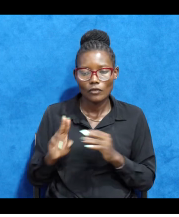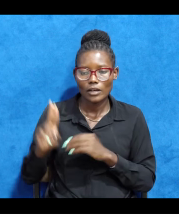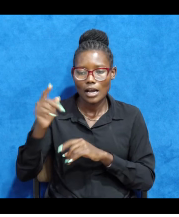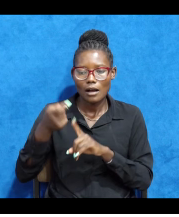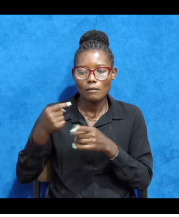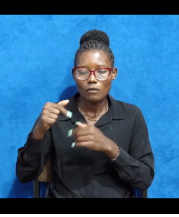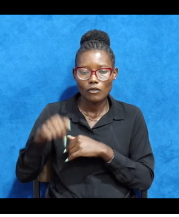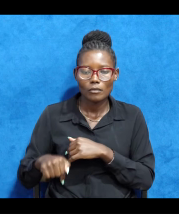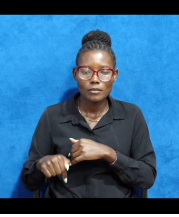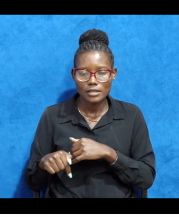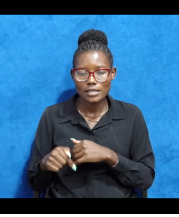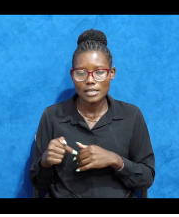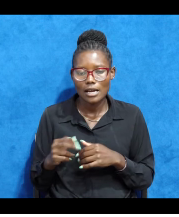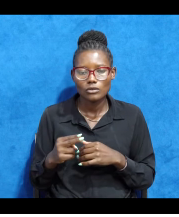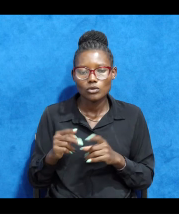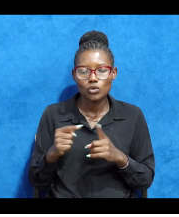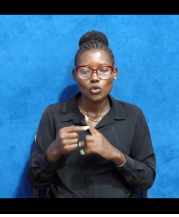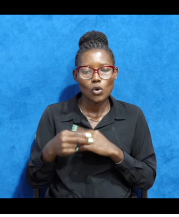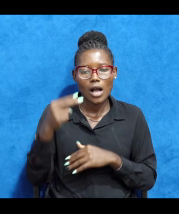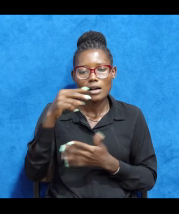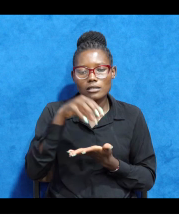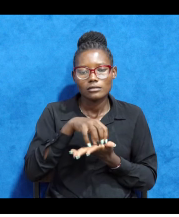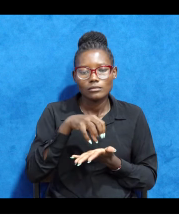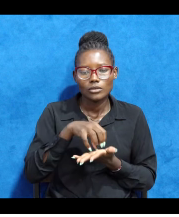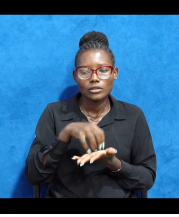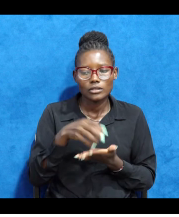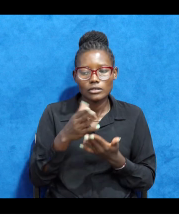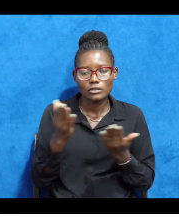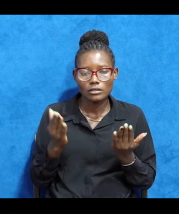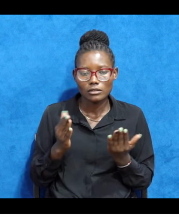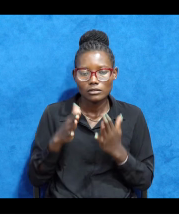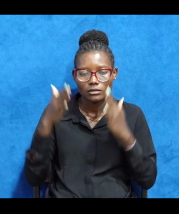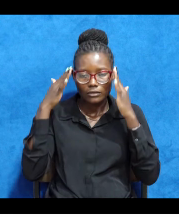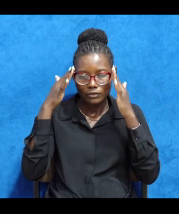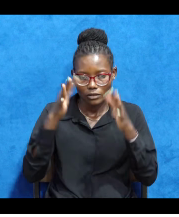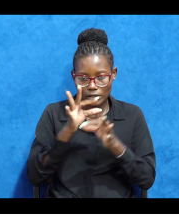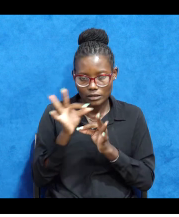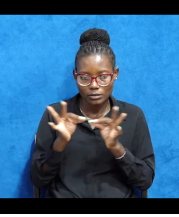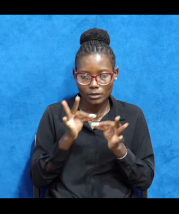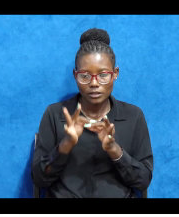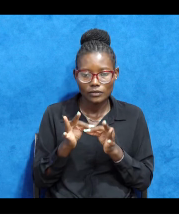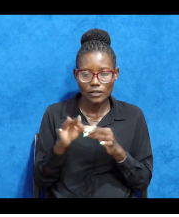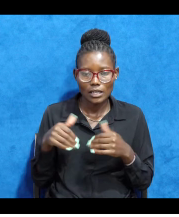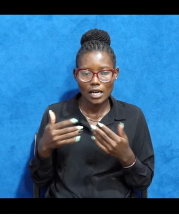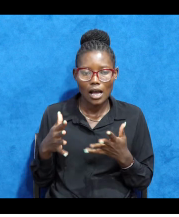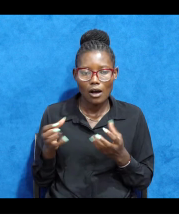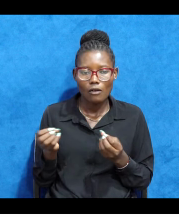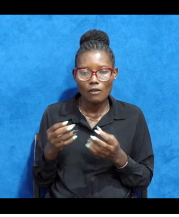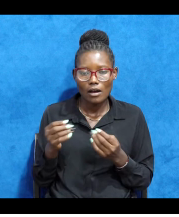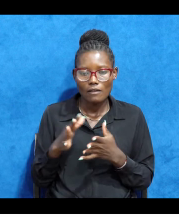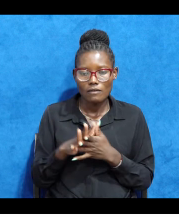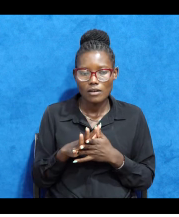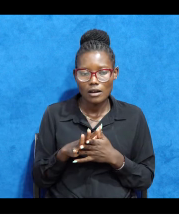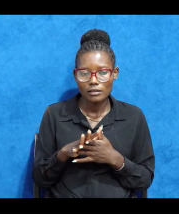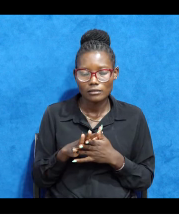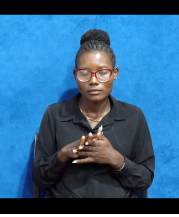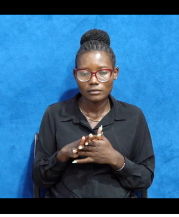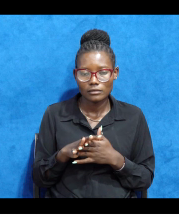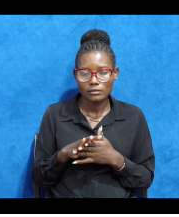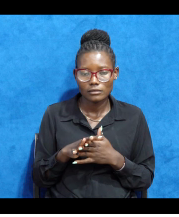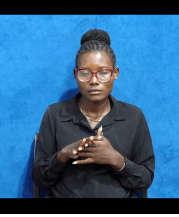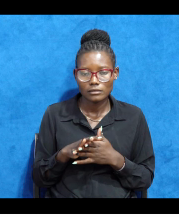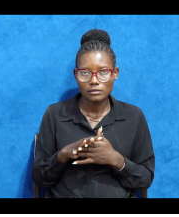and then finally, a couple of things talking about comparison of weightlifting variables before, after, changing heights,